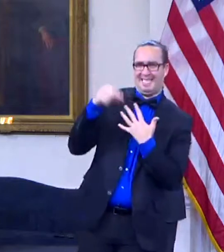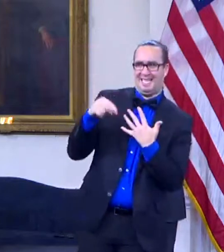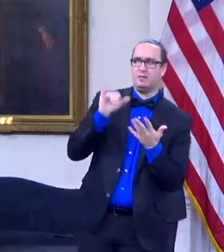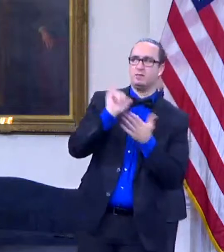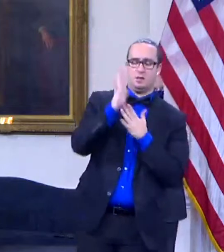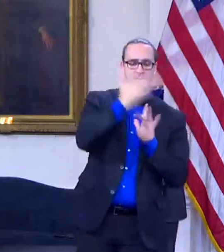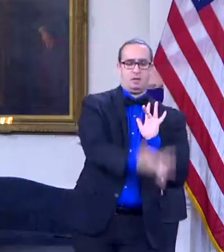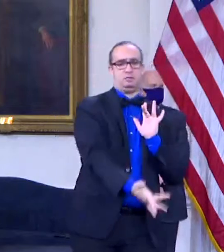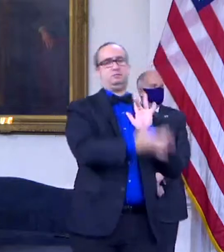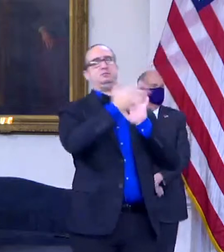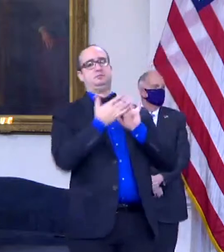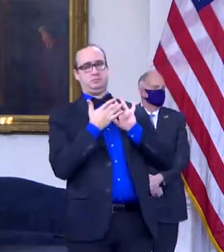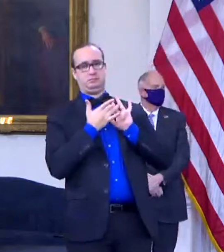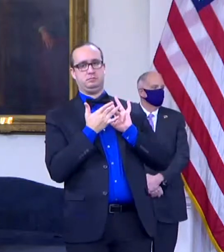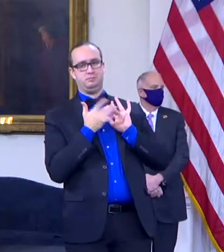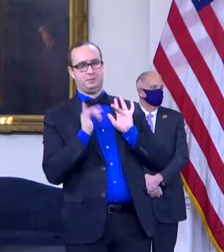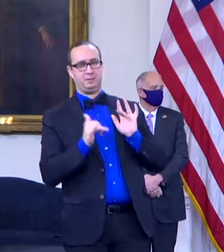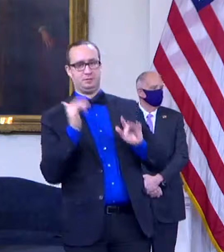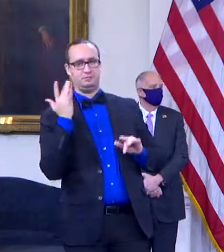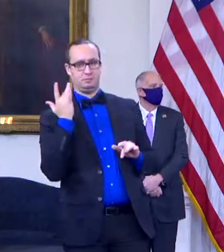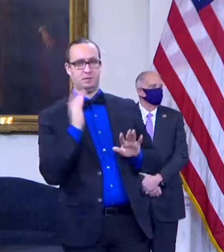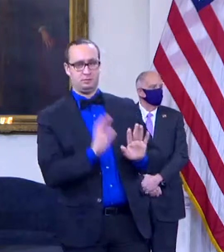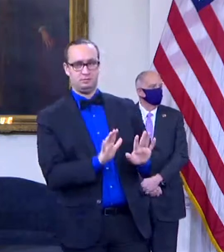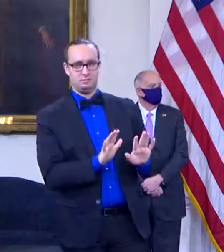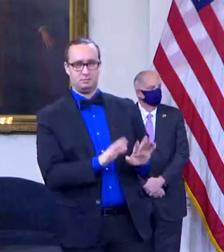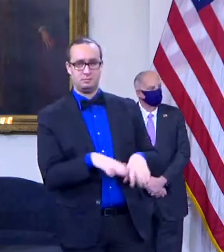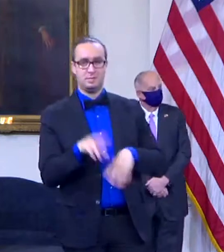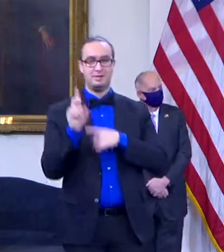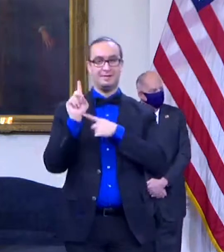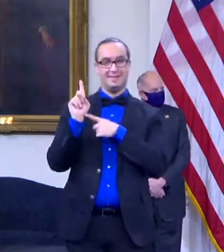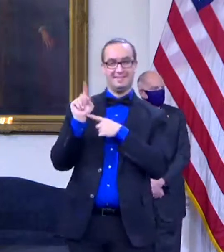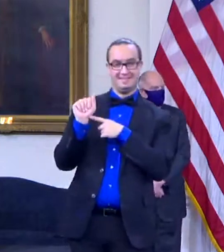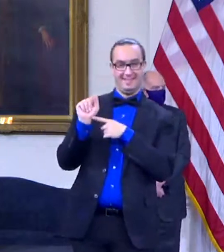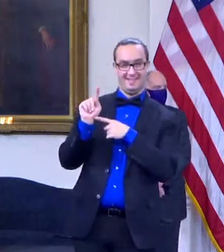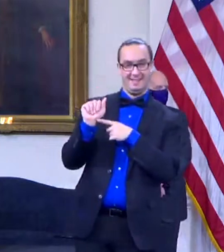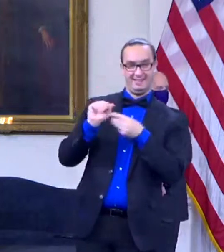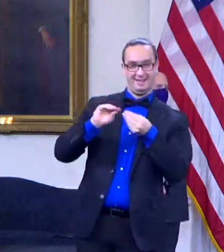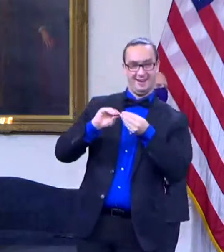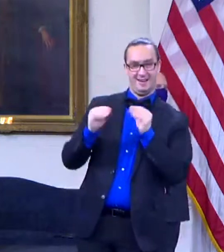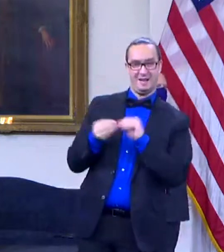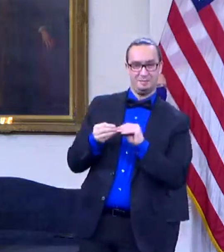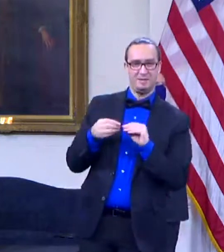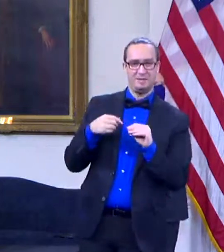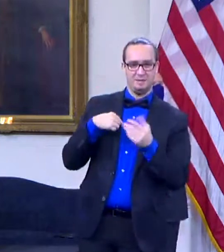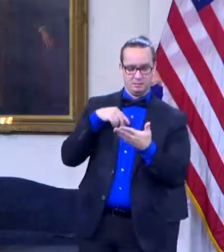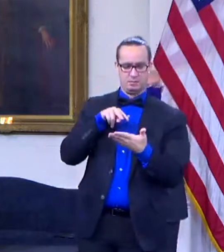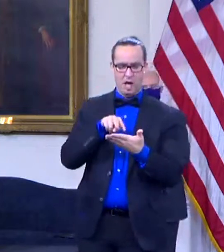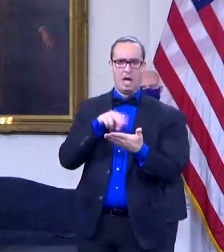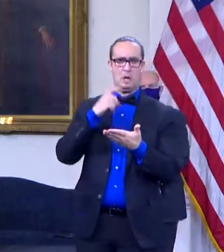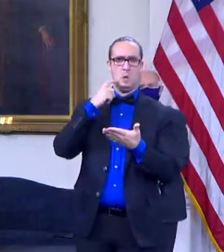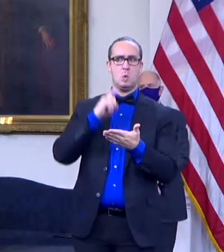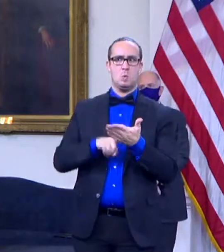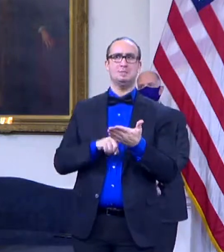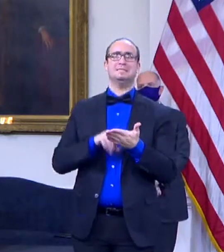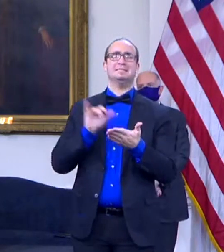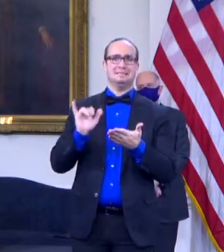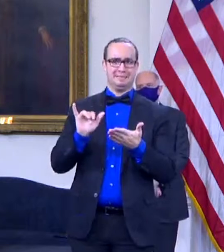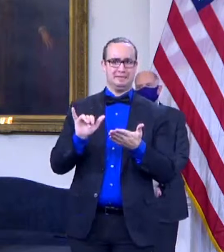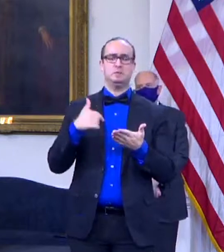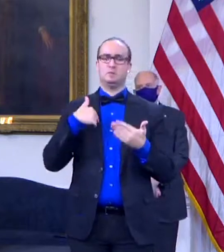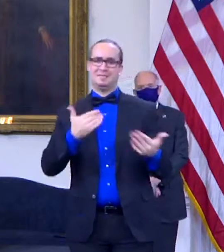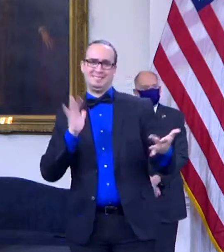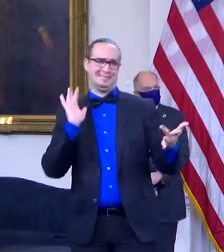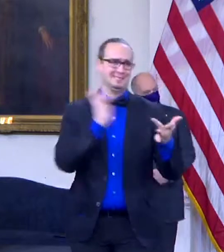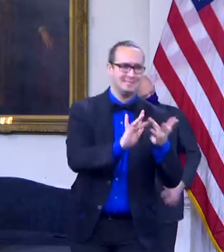us to certain locations. And with those locations, then the equity task force is reaching out and going into the community to